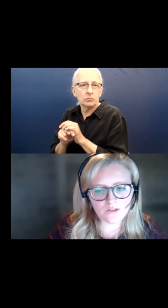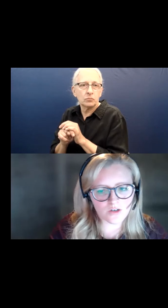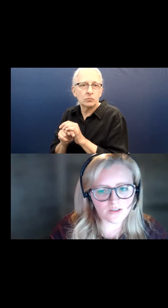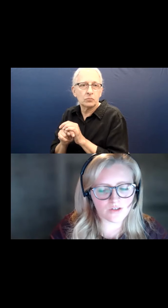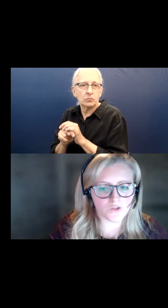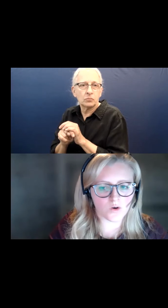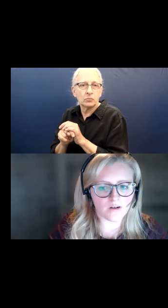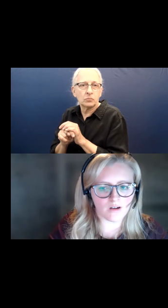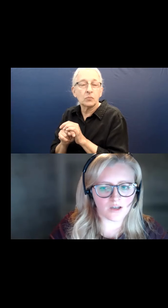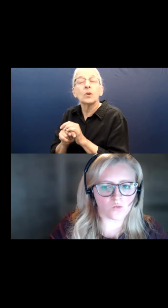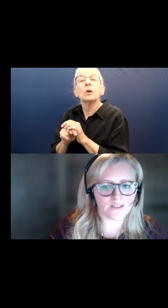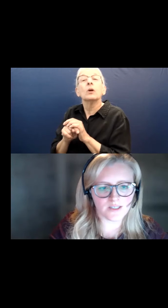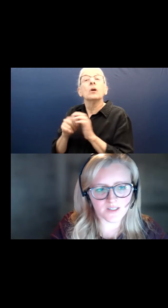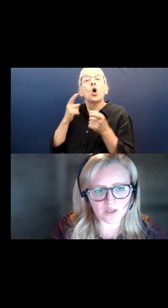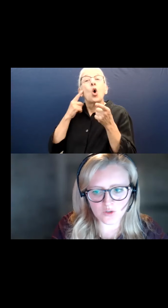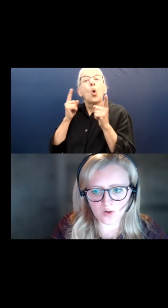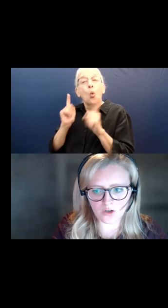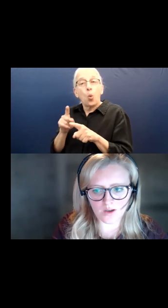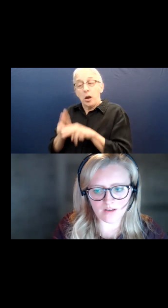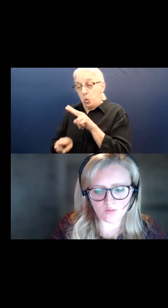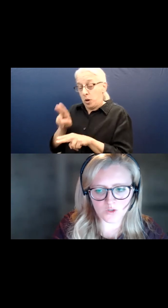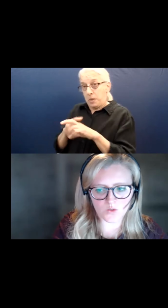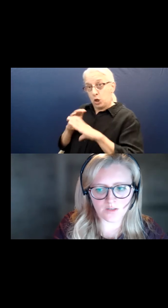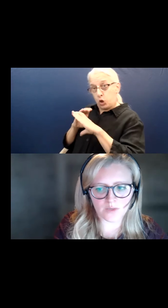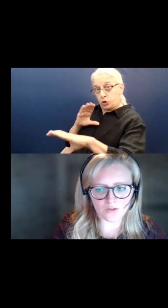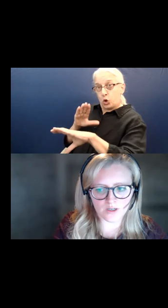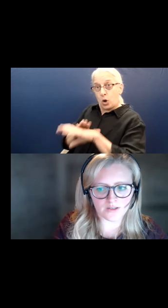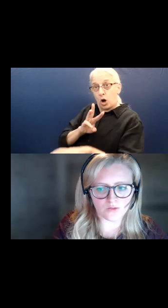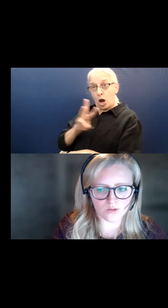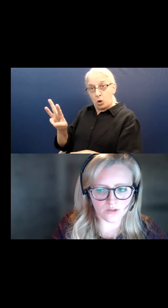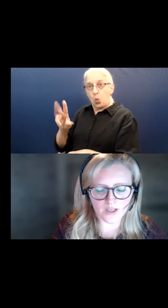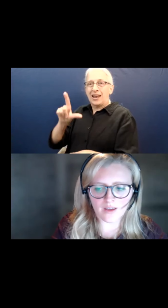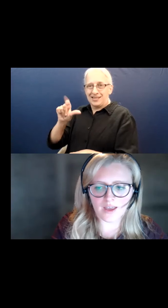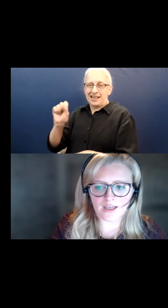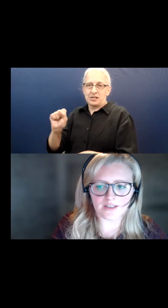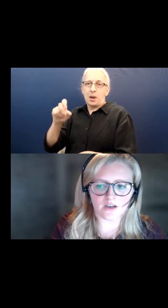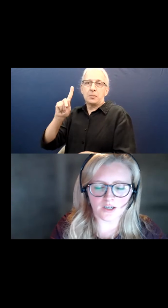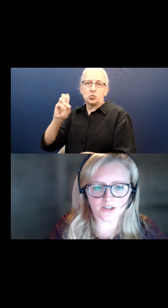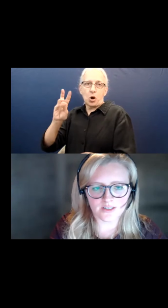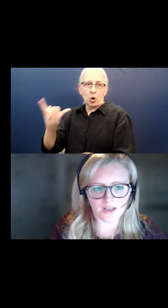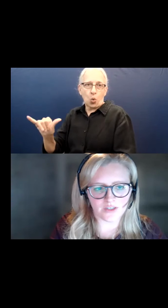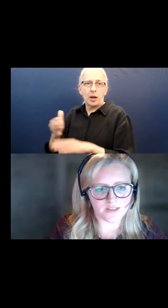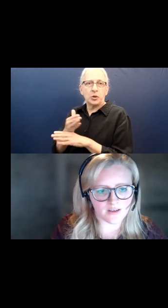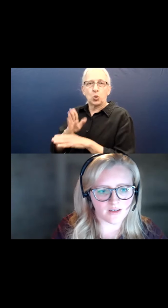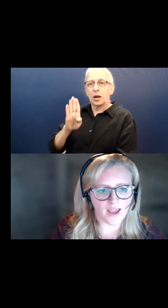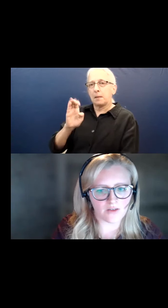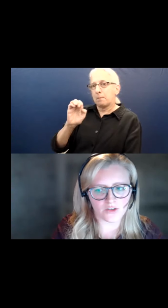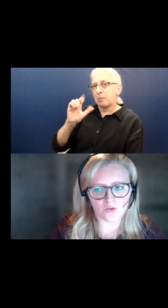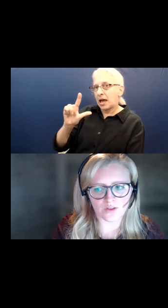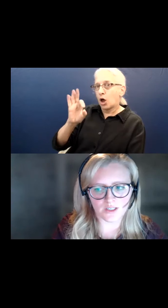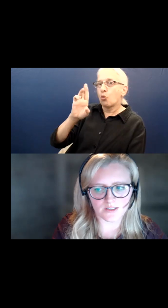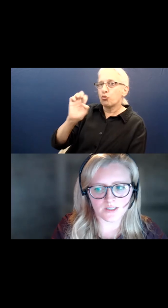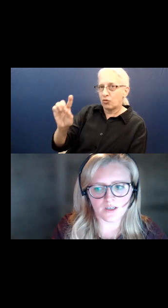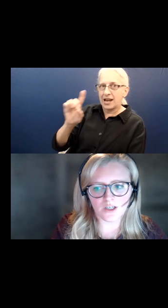When we construct the sewer on Westlake Sammamish Parkway between Bell Red Road and 172nd